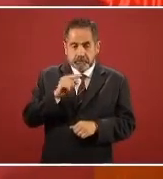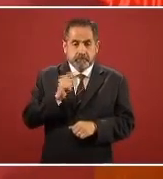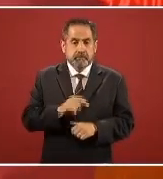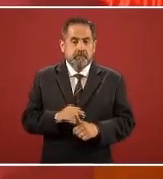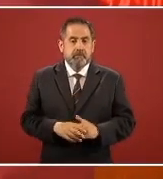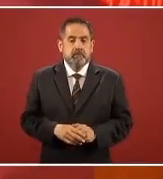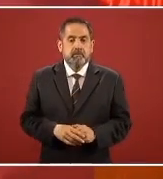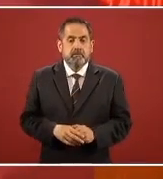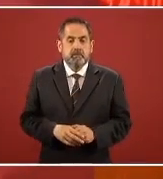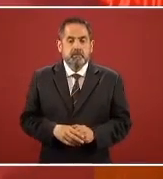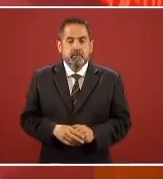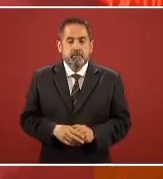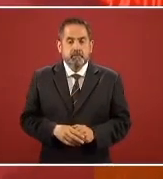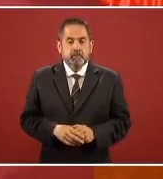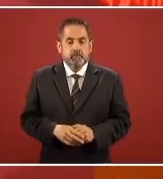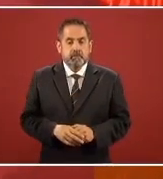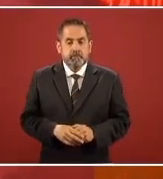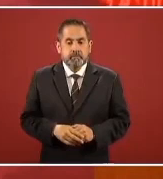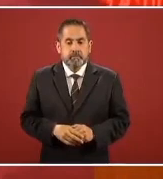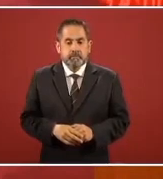so.